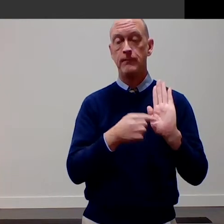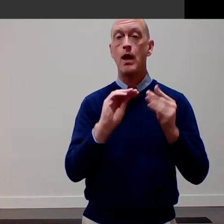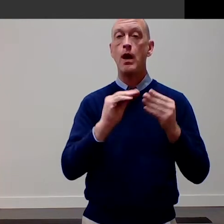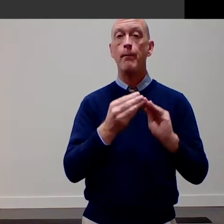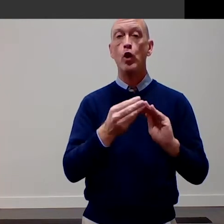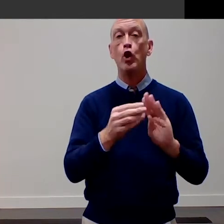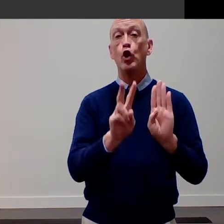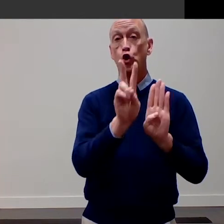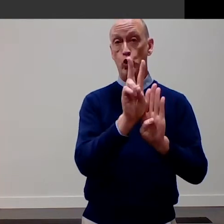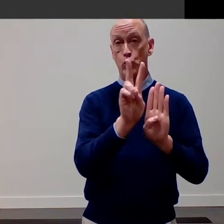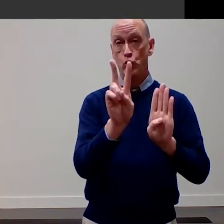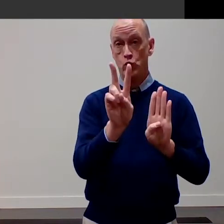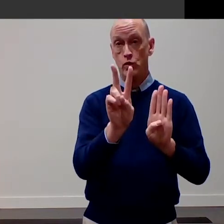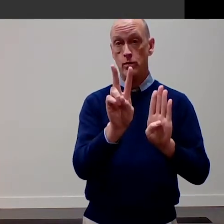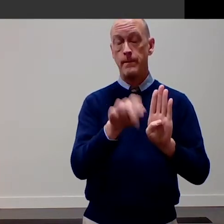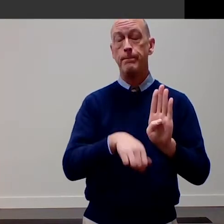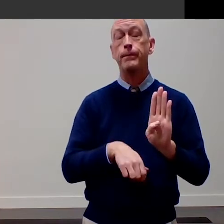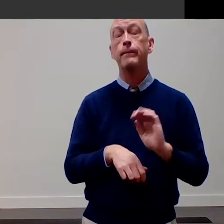number 2